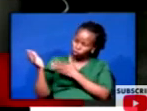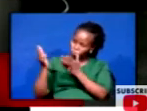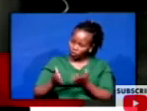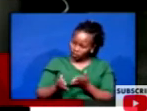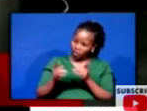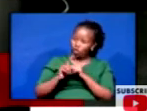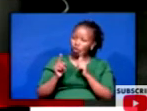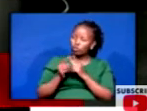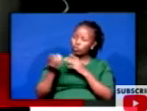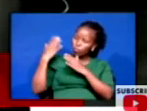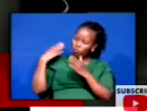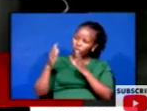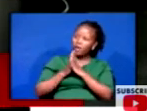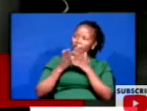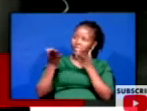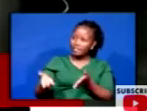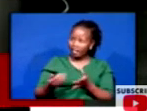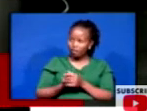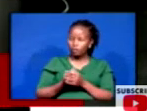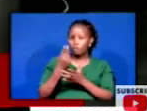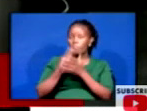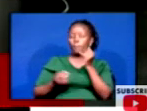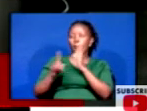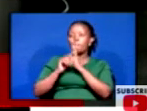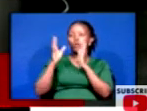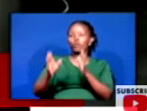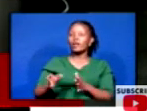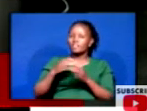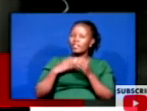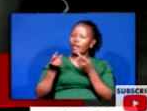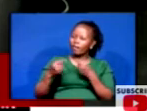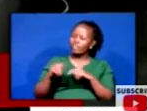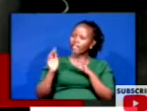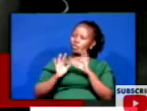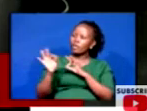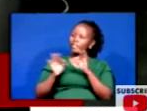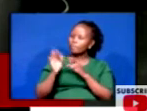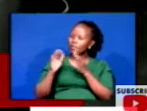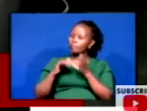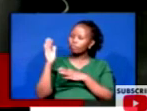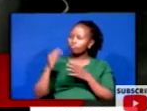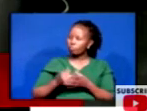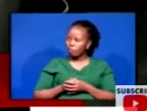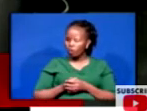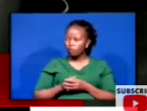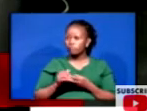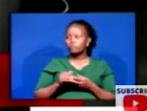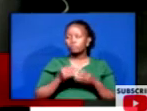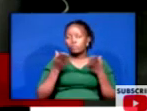at play now. And I think both Wakilis have done a very good job of trying to explain how that looks like. Yeah. With regards to your